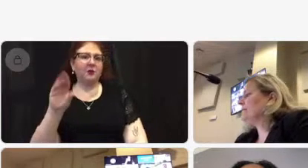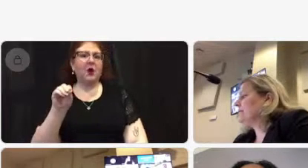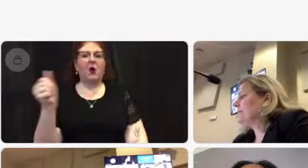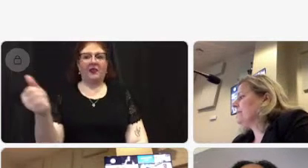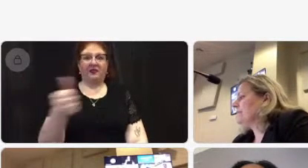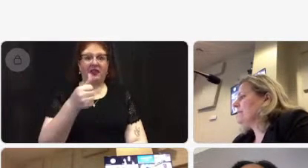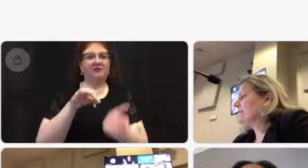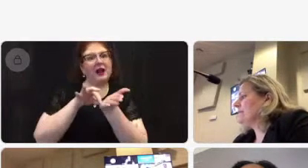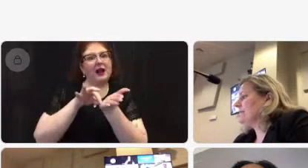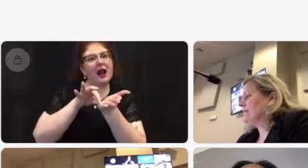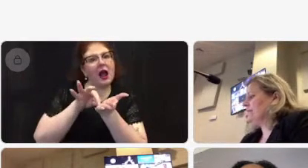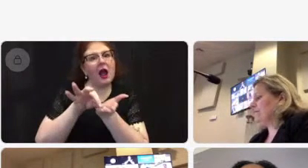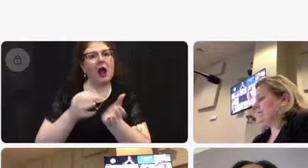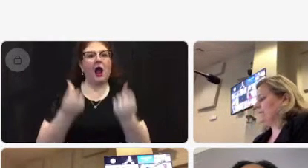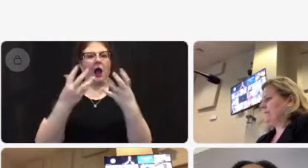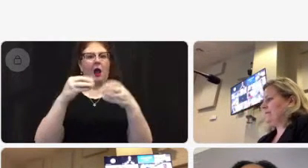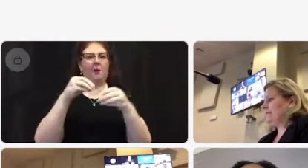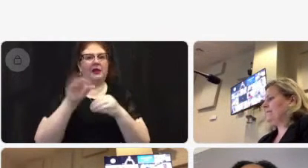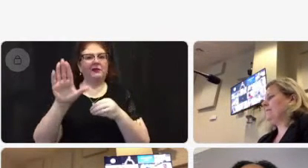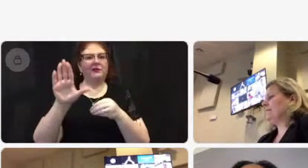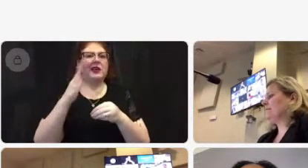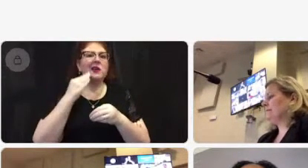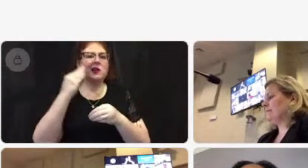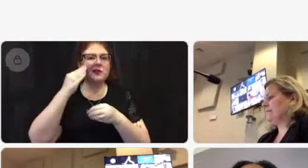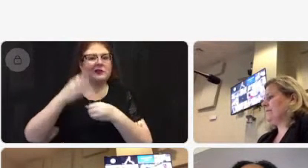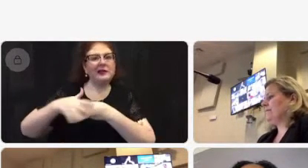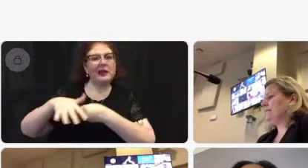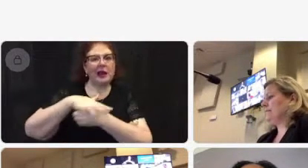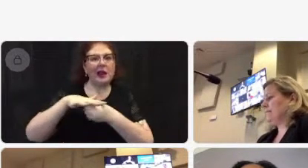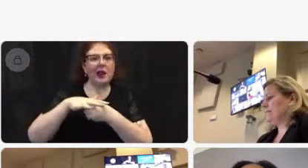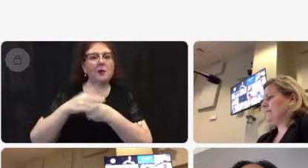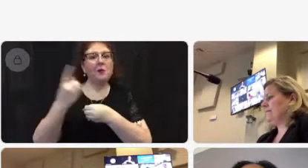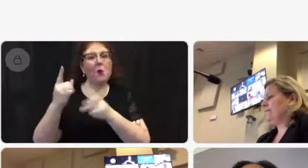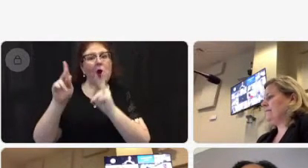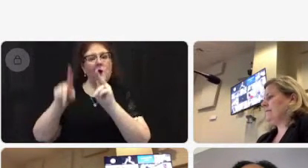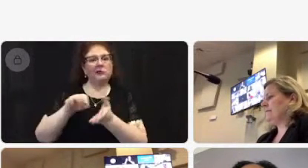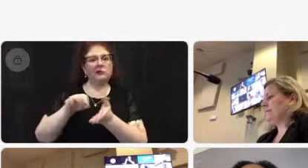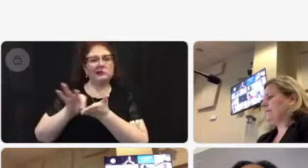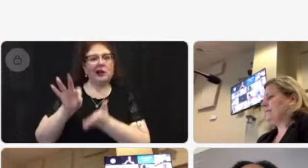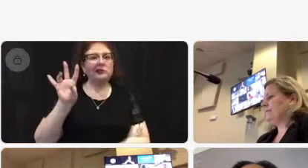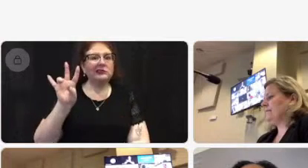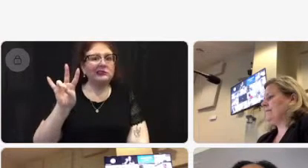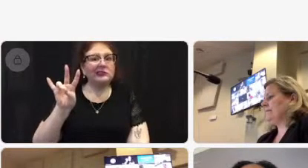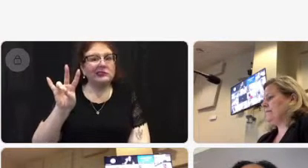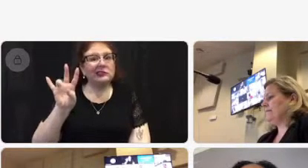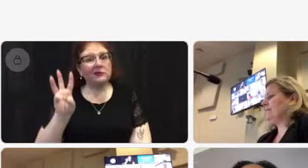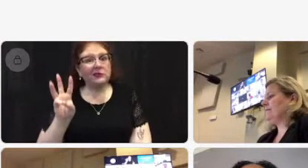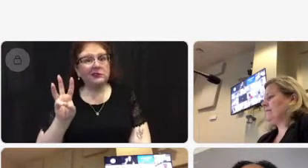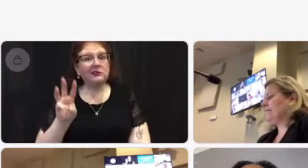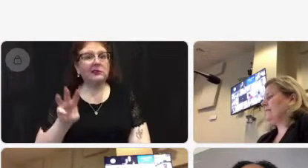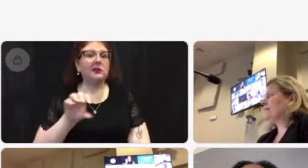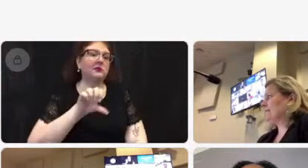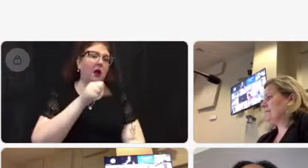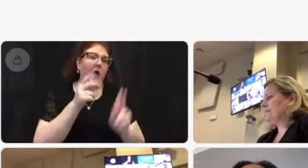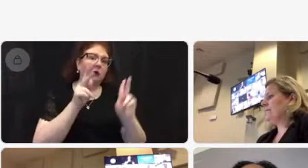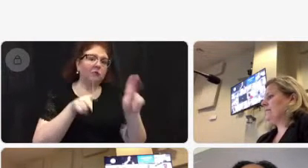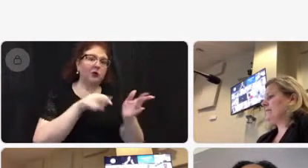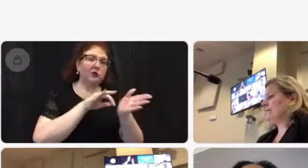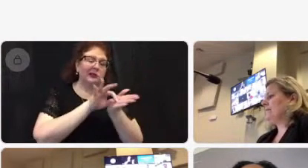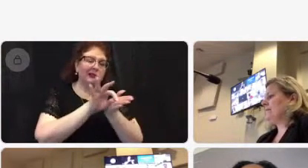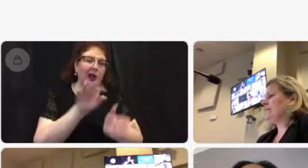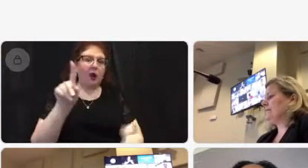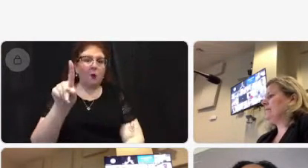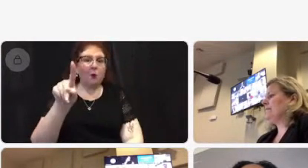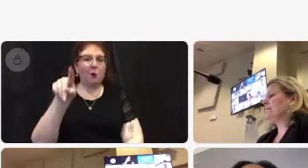I think one person counted 76 in the general neighborhood, and somebody else counted 100 and something.